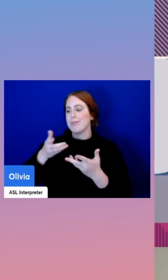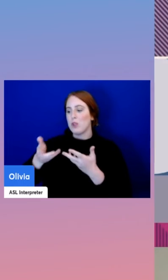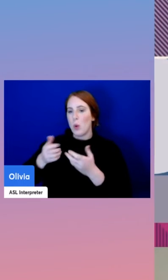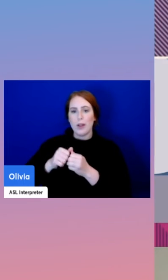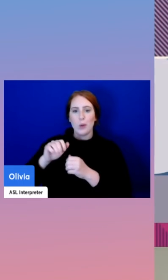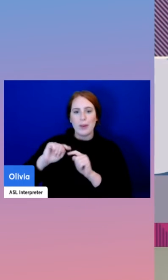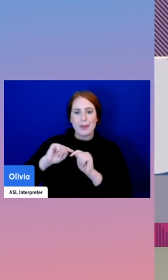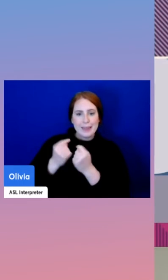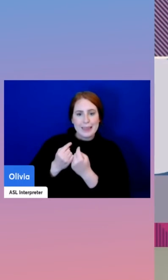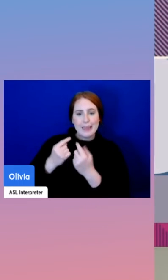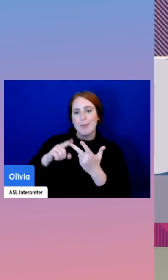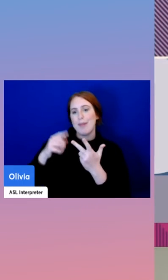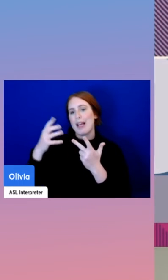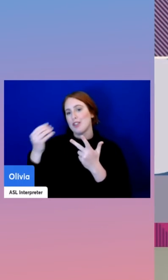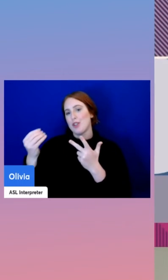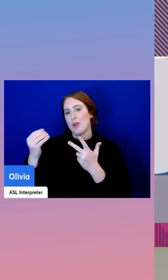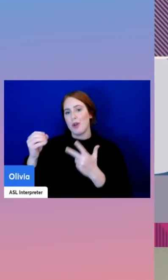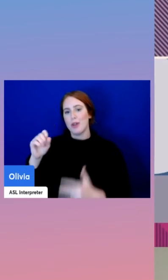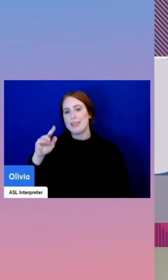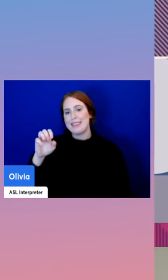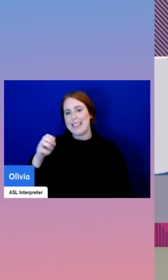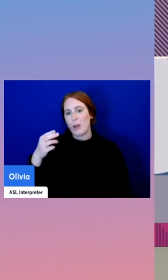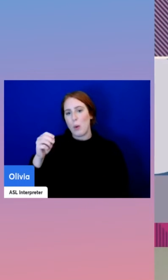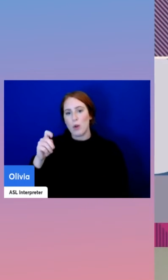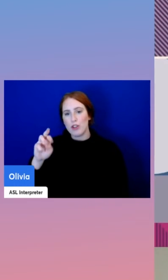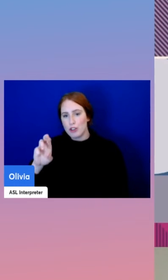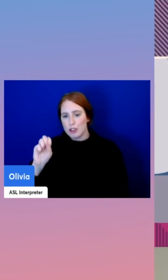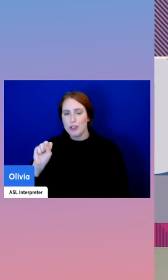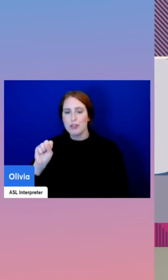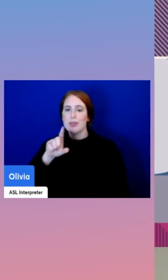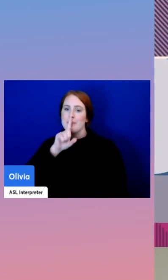very important to do that. We are also able to